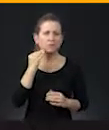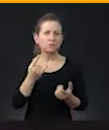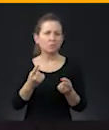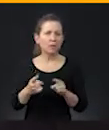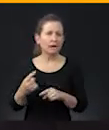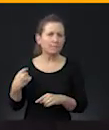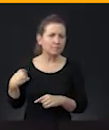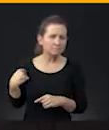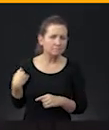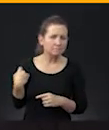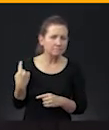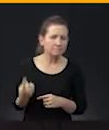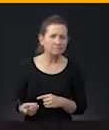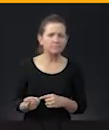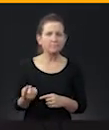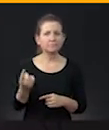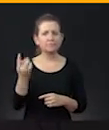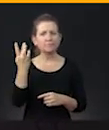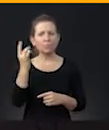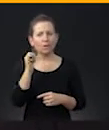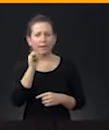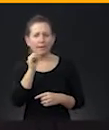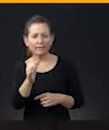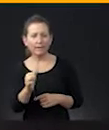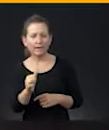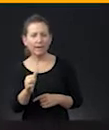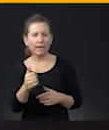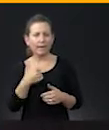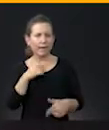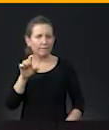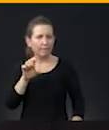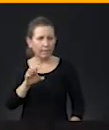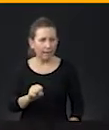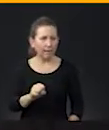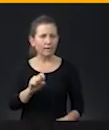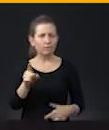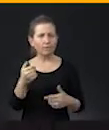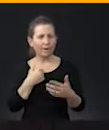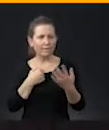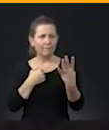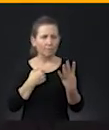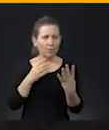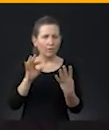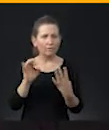and why I don't have legs or why I only have 4 fingers on each hand.